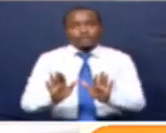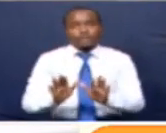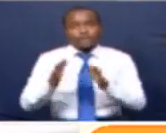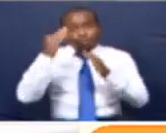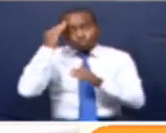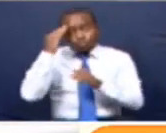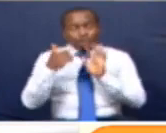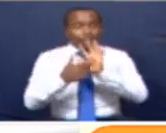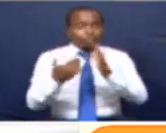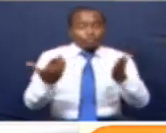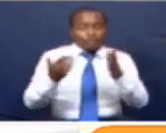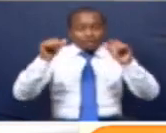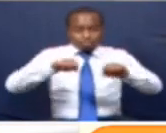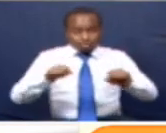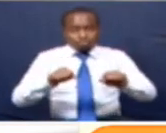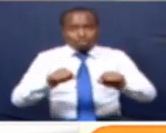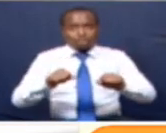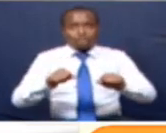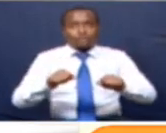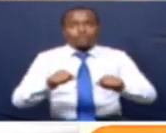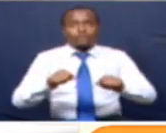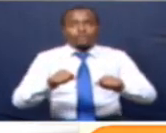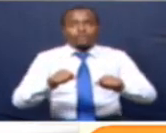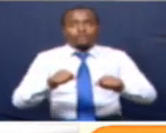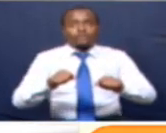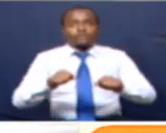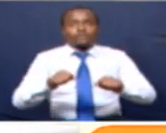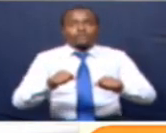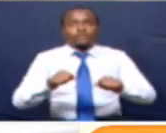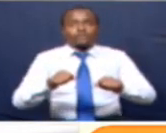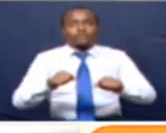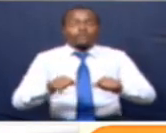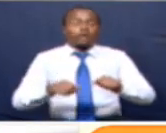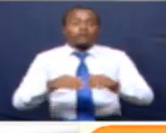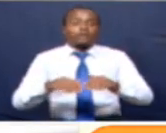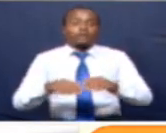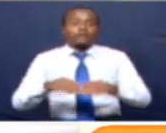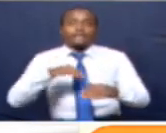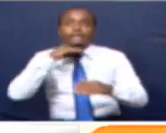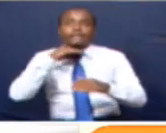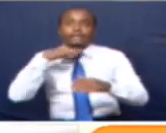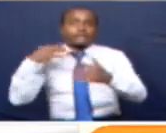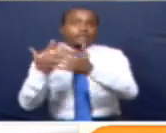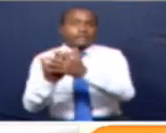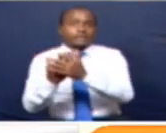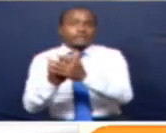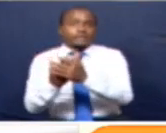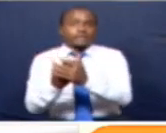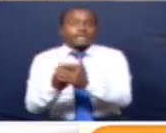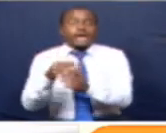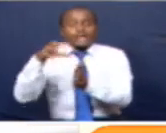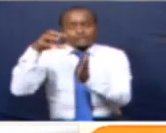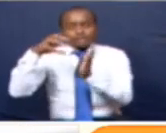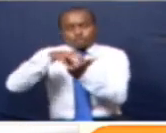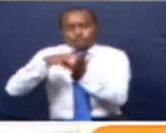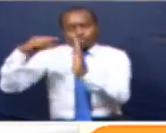instance, where it is possible to give or to hand down a mandate, a death sentence, that this is the circumstance under which this can be given.